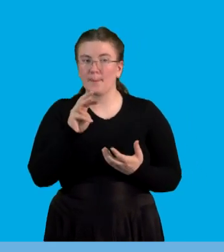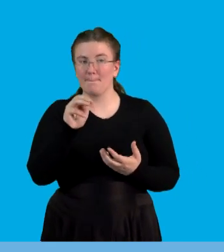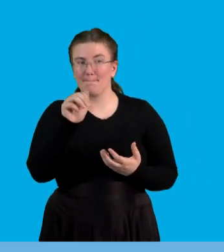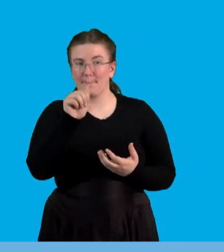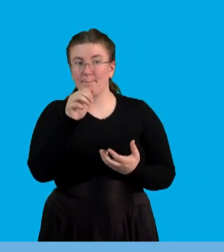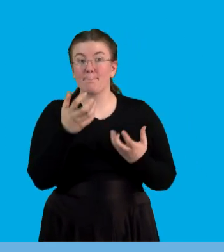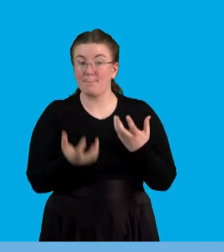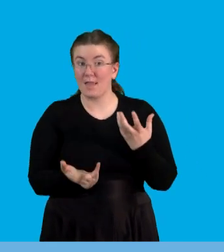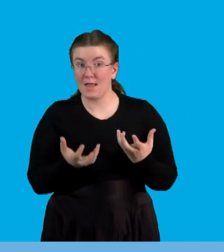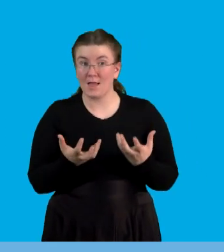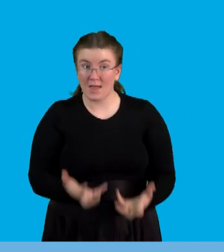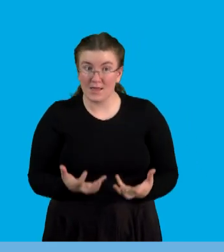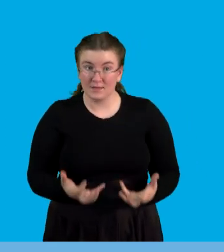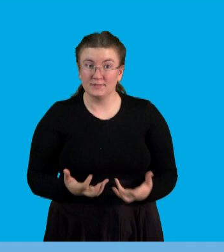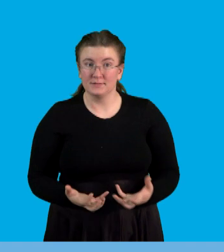mass